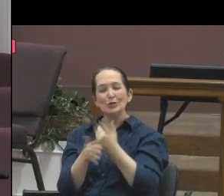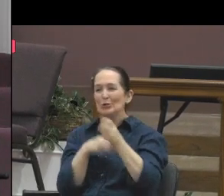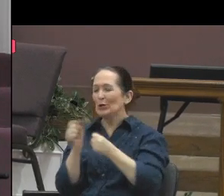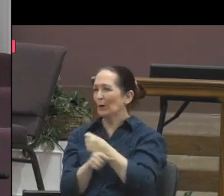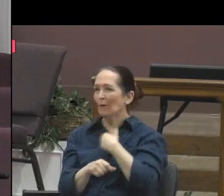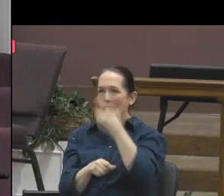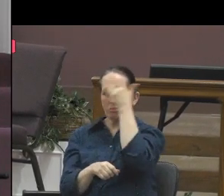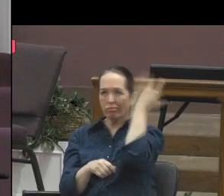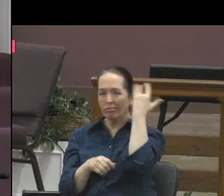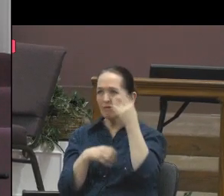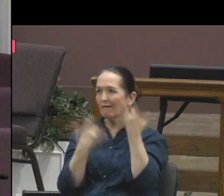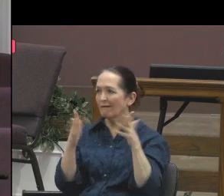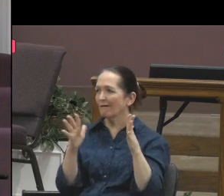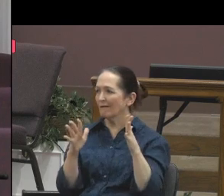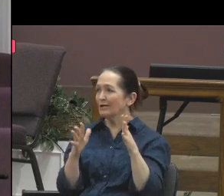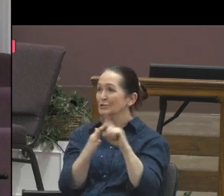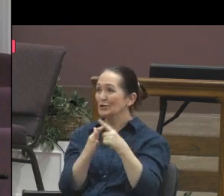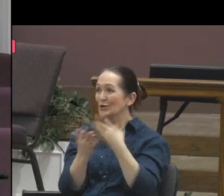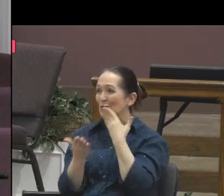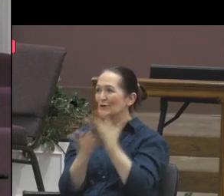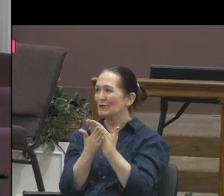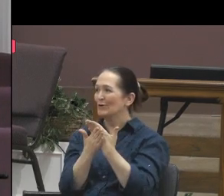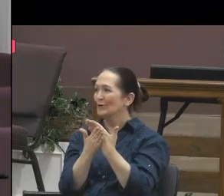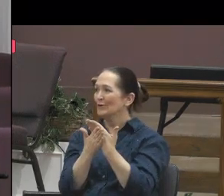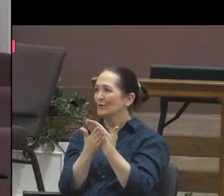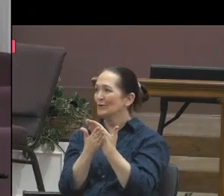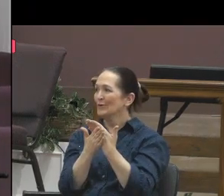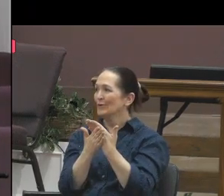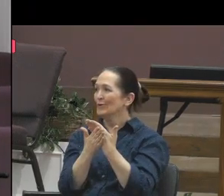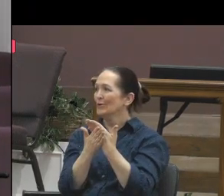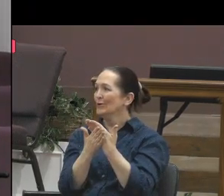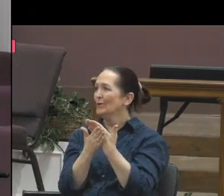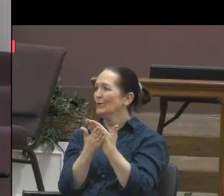year, starting off good.